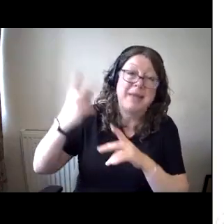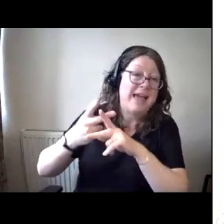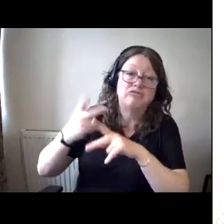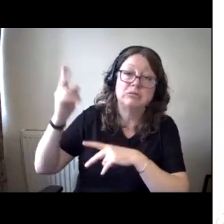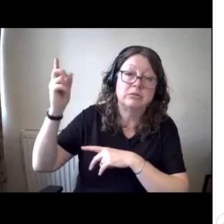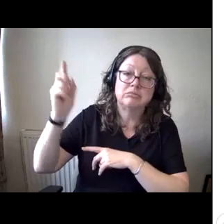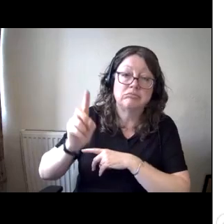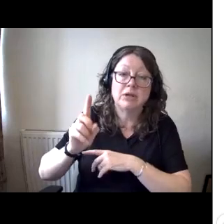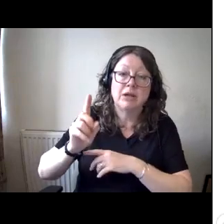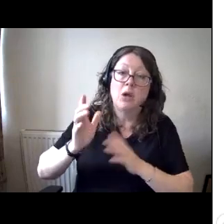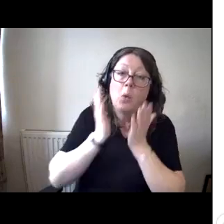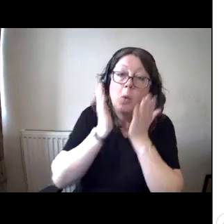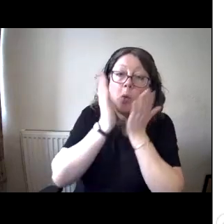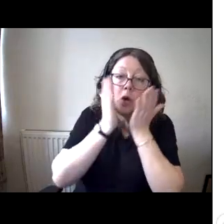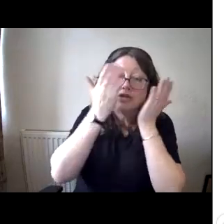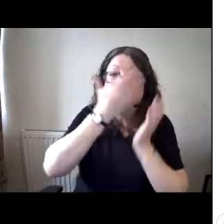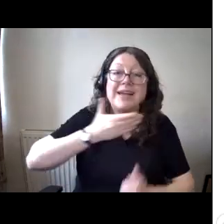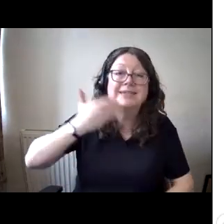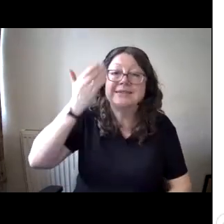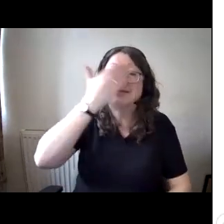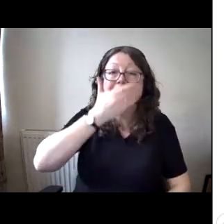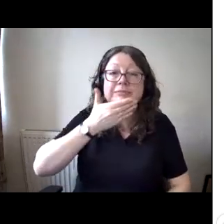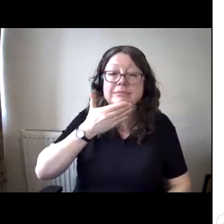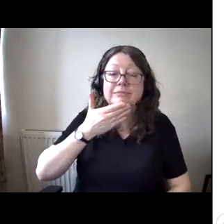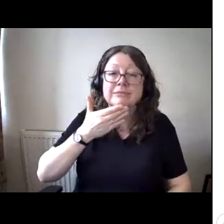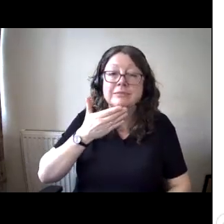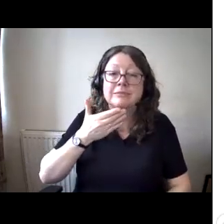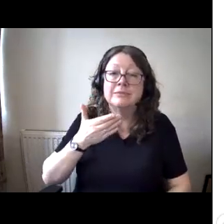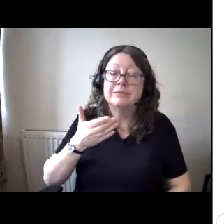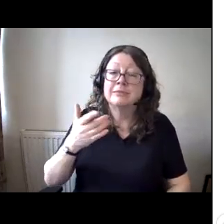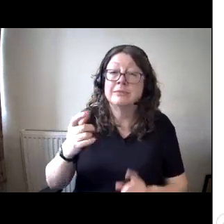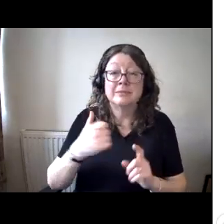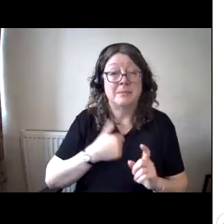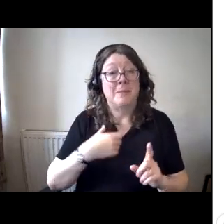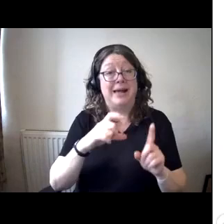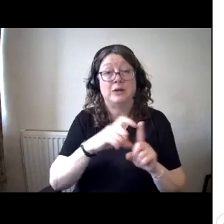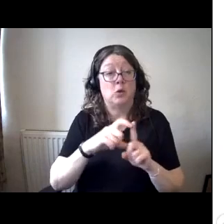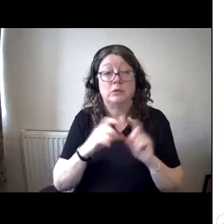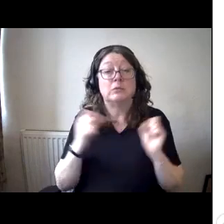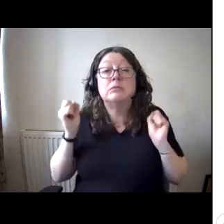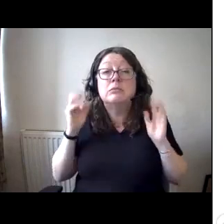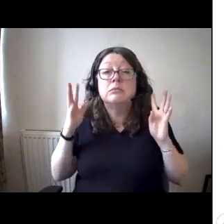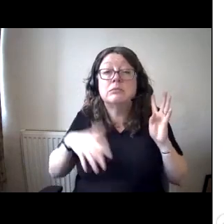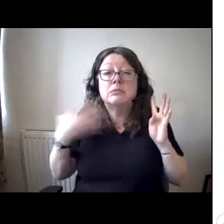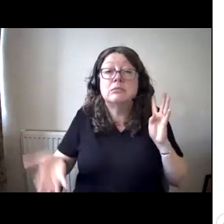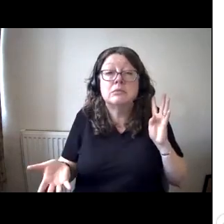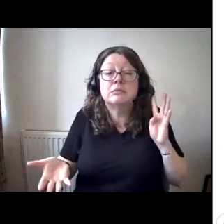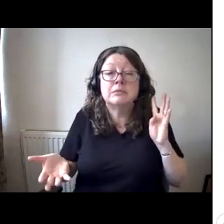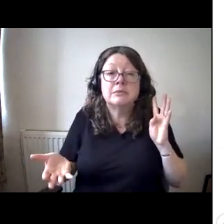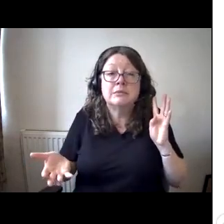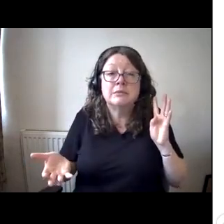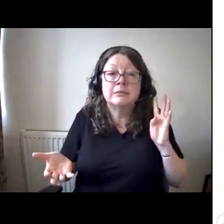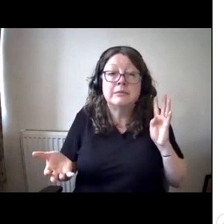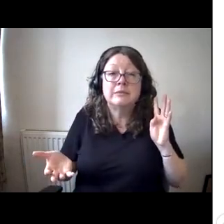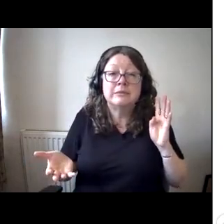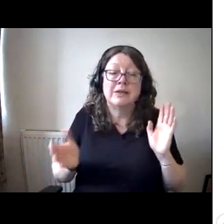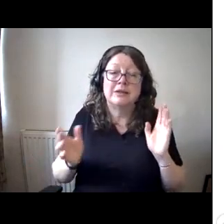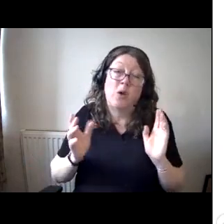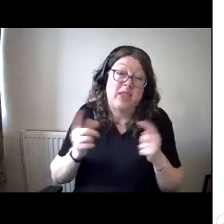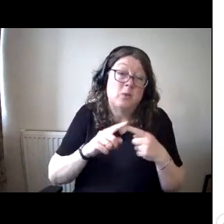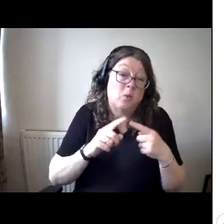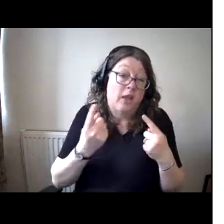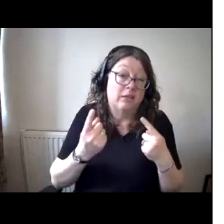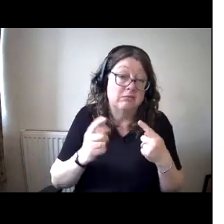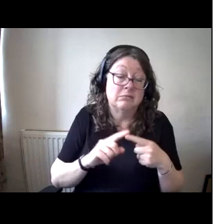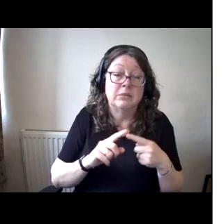this is certainly the case for my little girl. So that would mean she would move up that stress response curve just a little bit. Then it might be that they